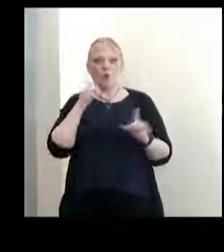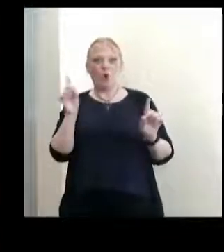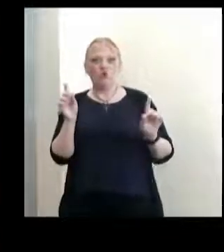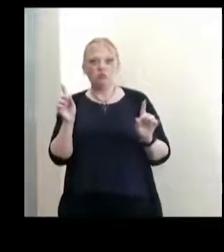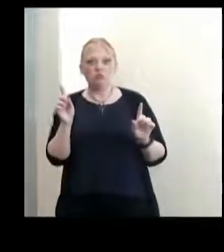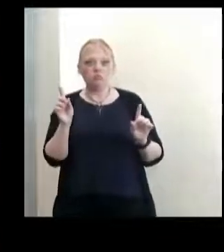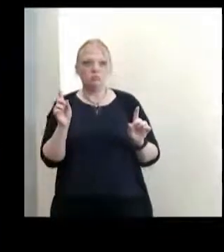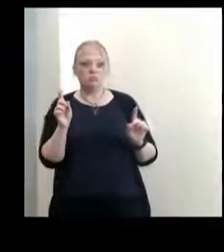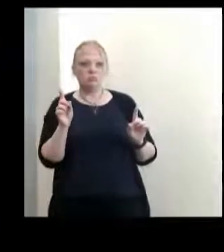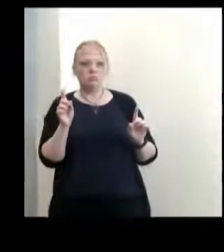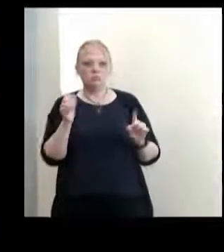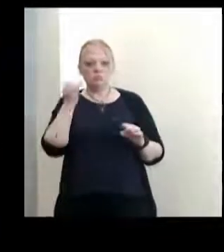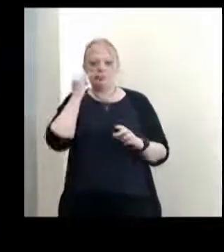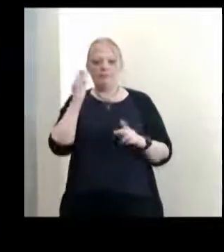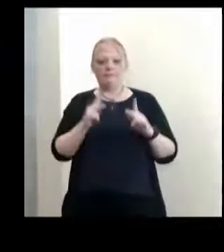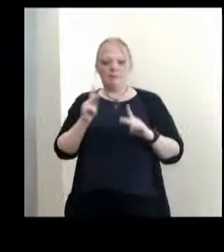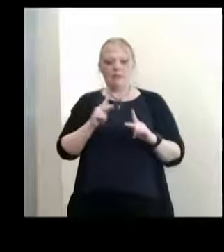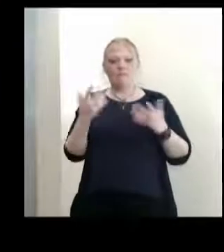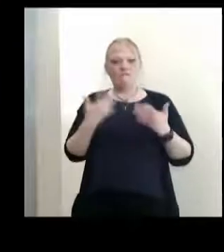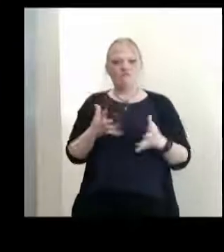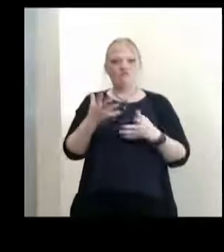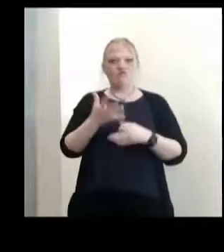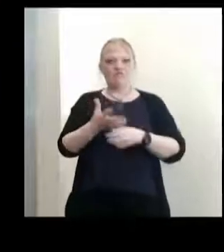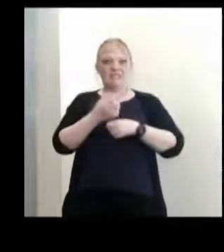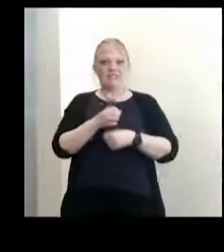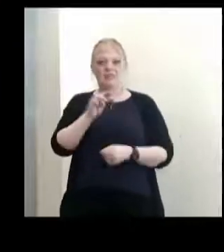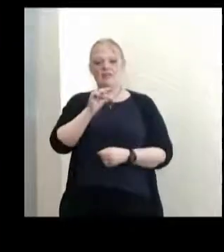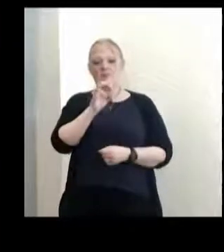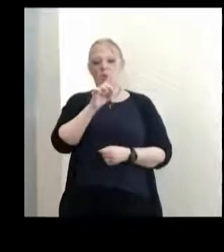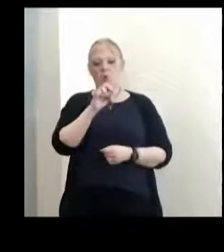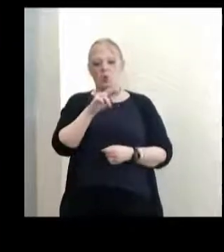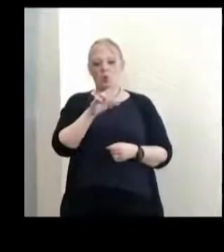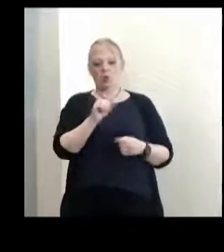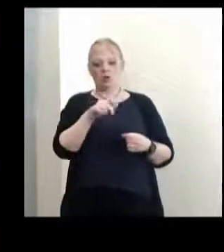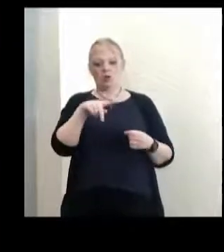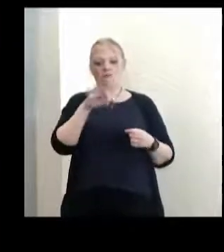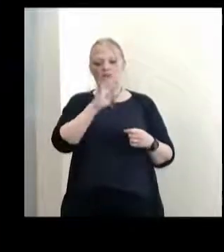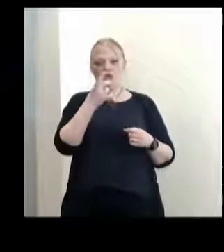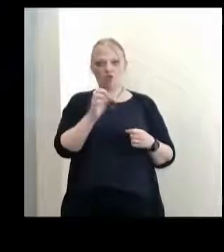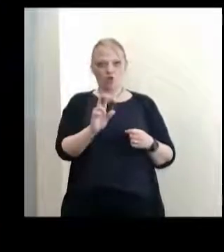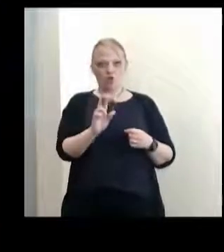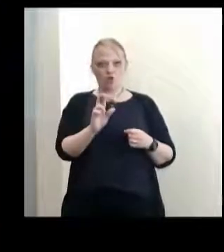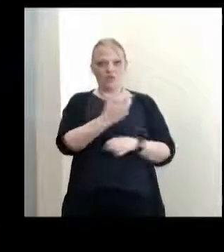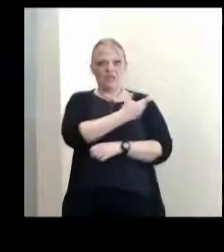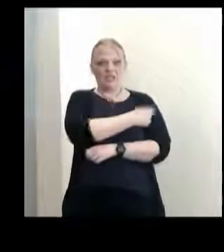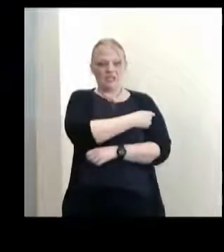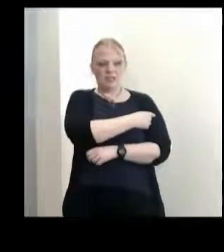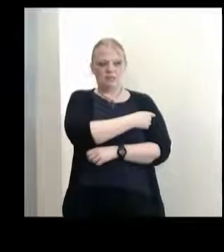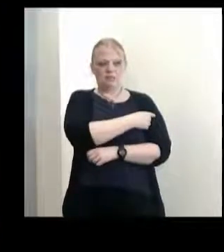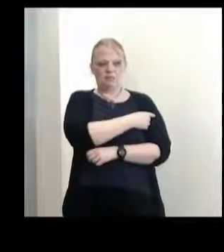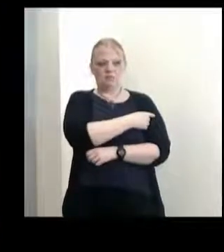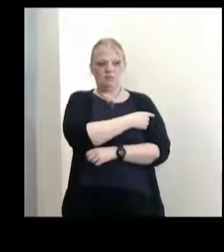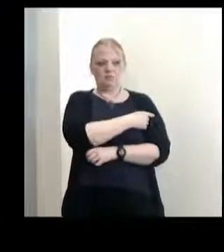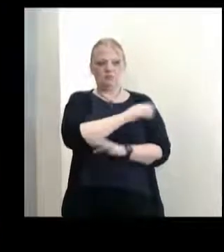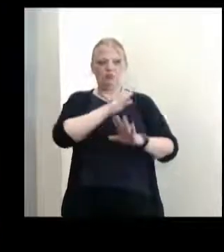if people have received the Moderna or the Pfizer vaccine, you can be rest assured that the